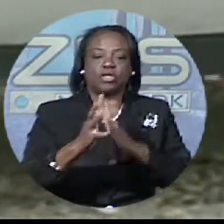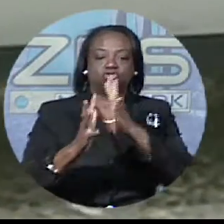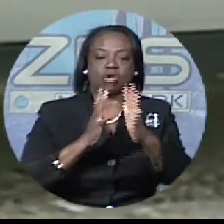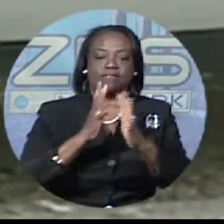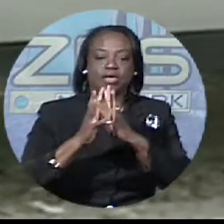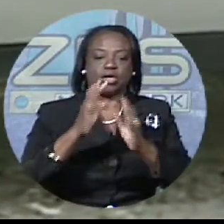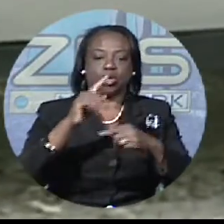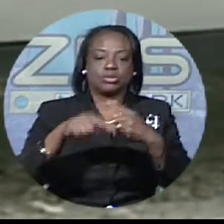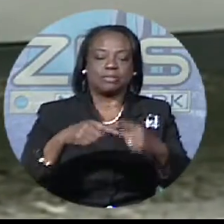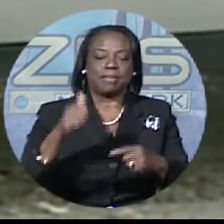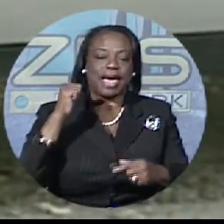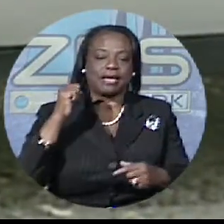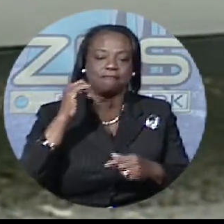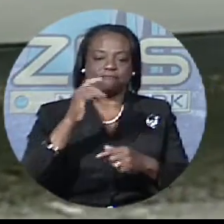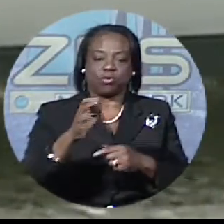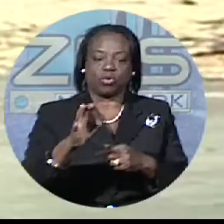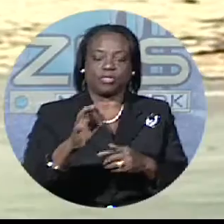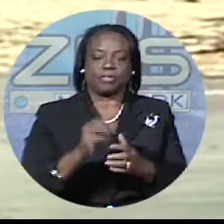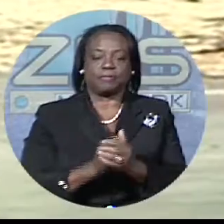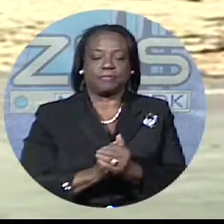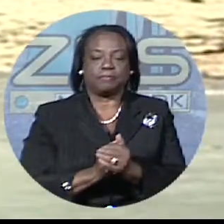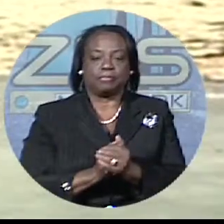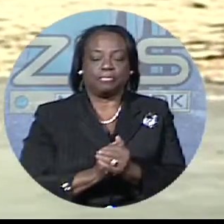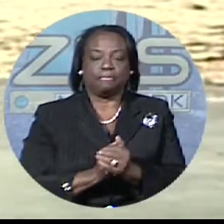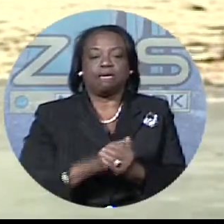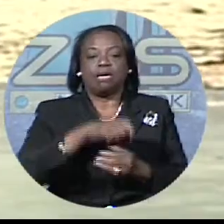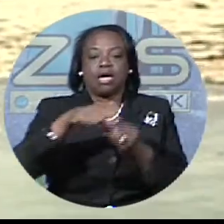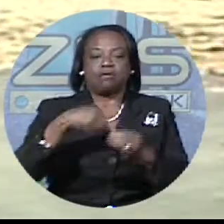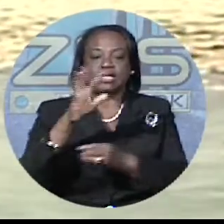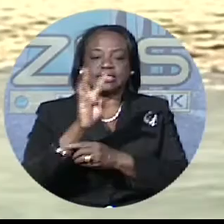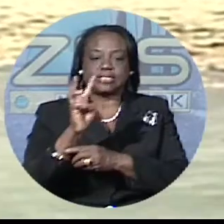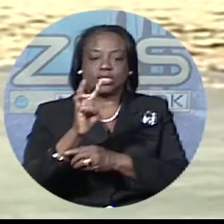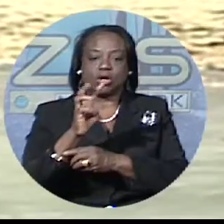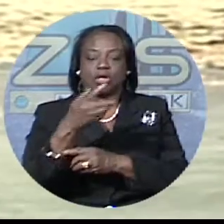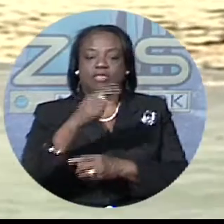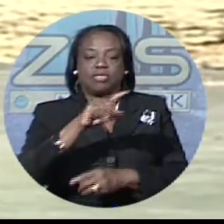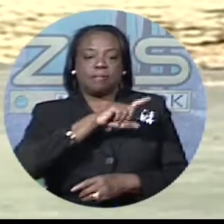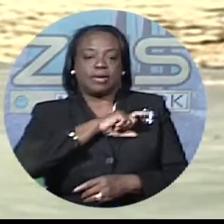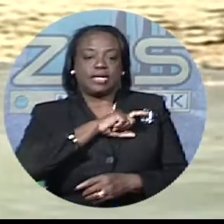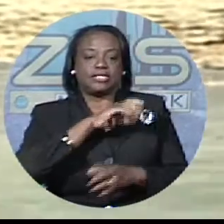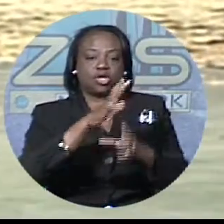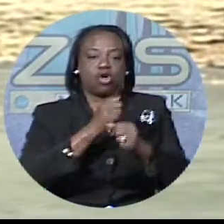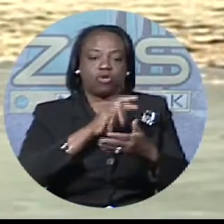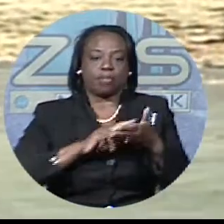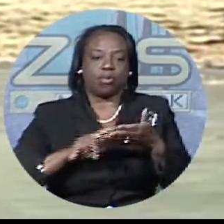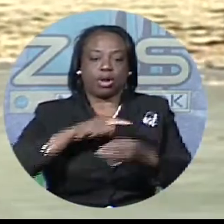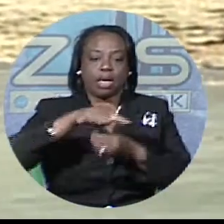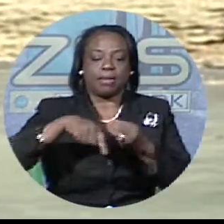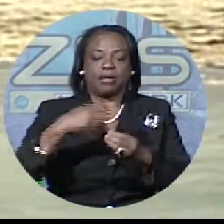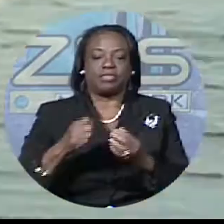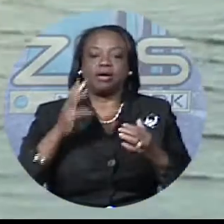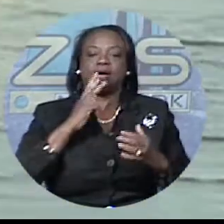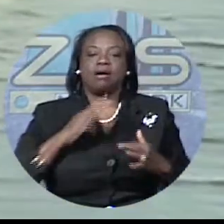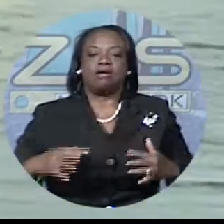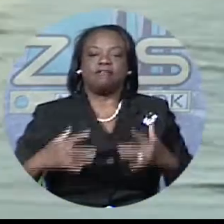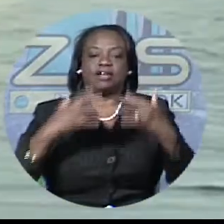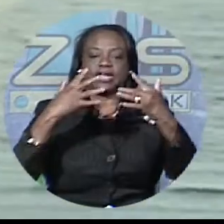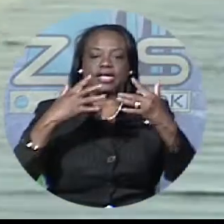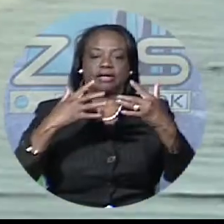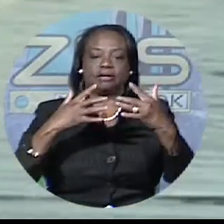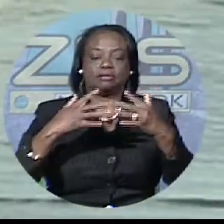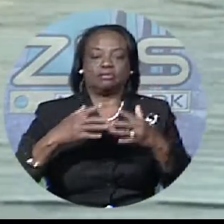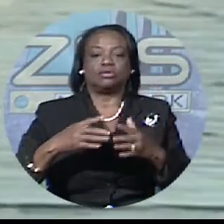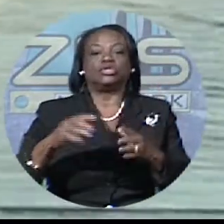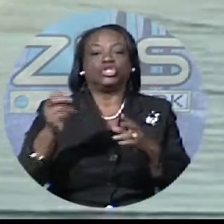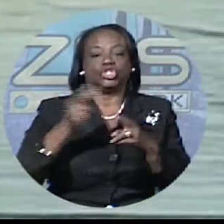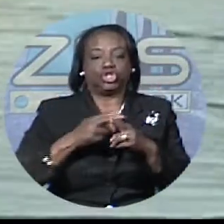Police Mactavius Daniel says it was around 6 a.m. that police received reports about the flooding. He says shortly after they made a decision to